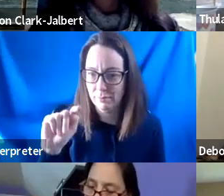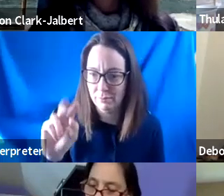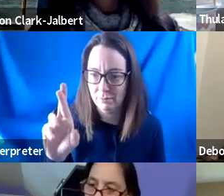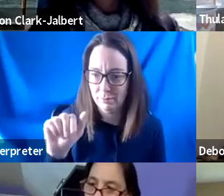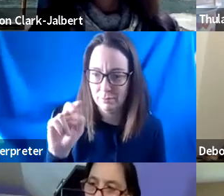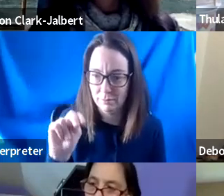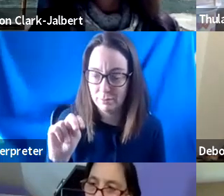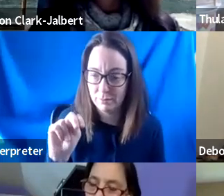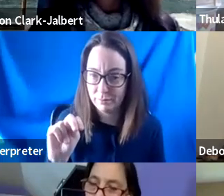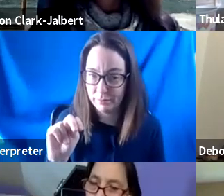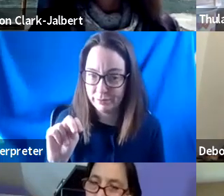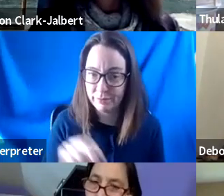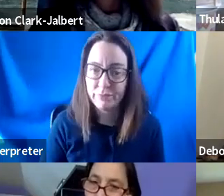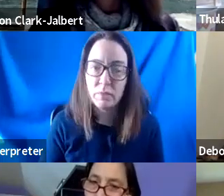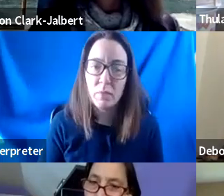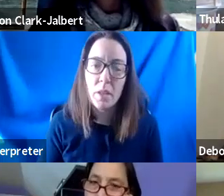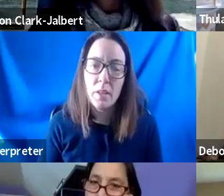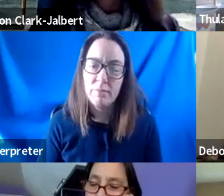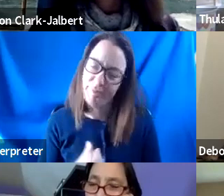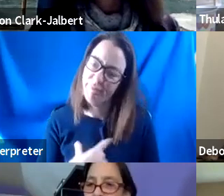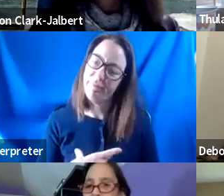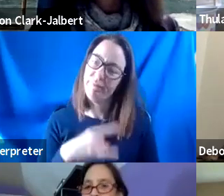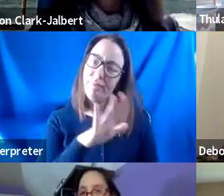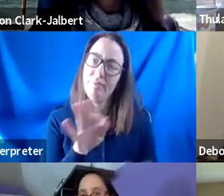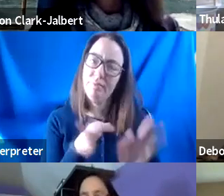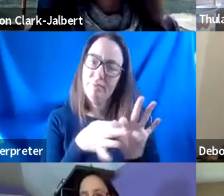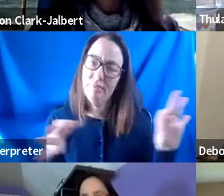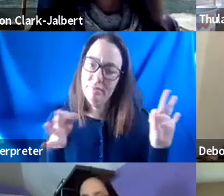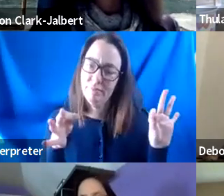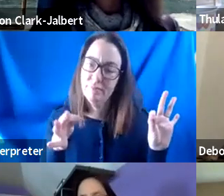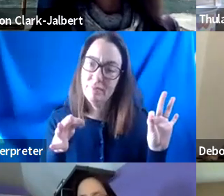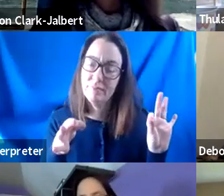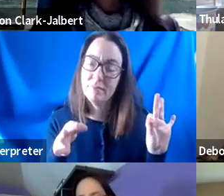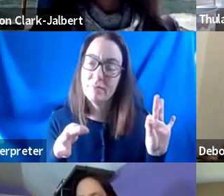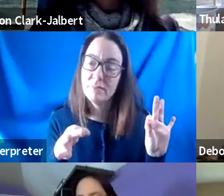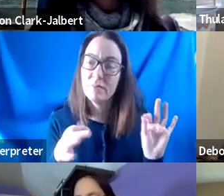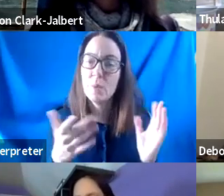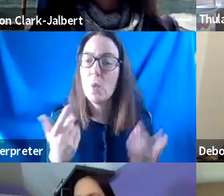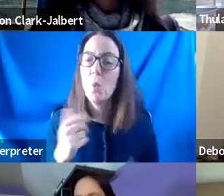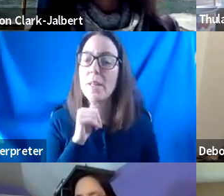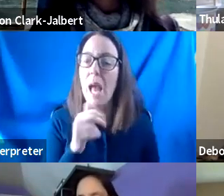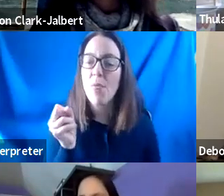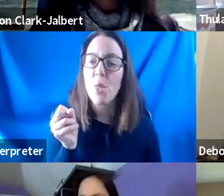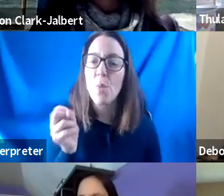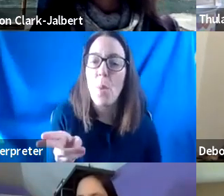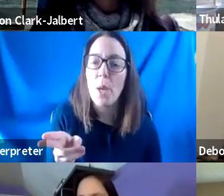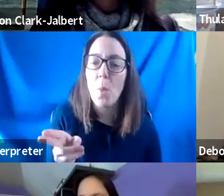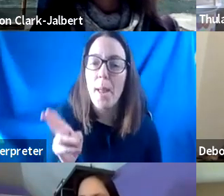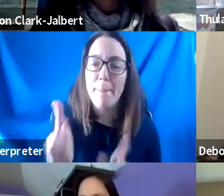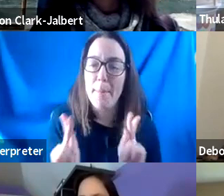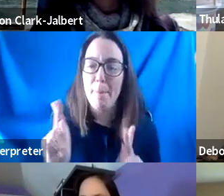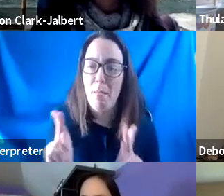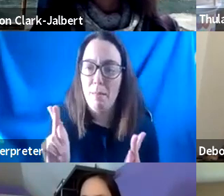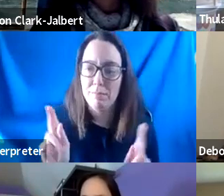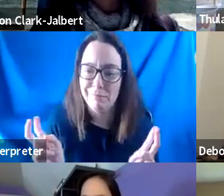other accountable. And I like that, less disposable way. We don't treat people like we're just throwing them away. We're treating them